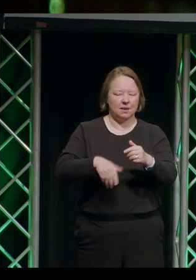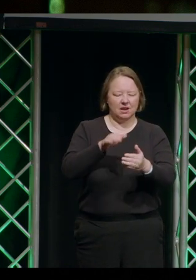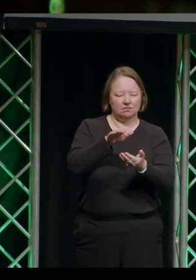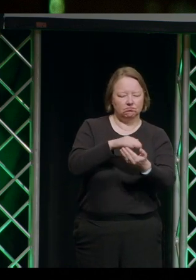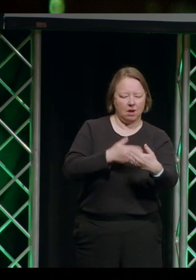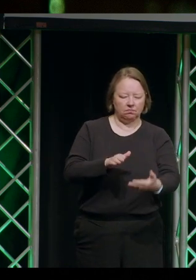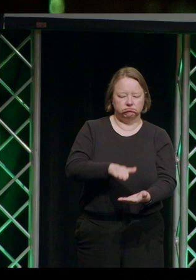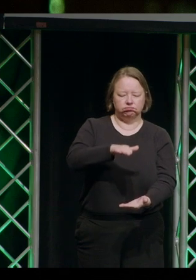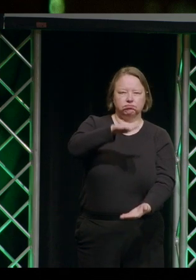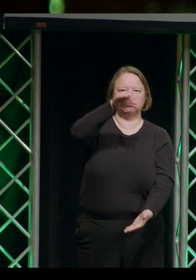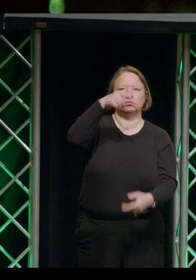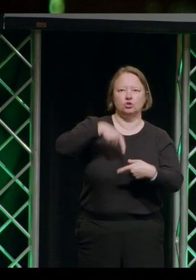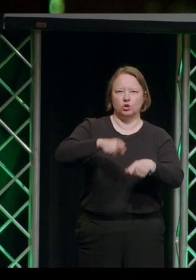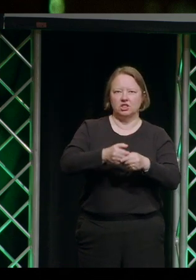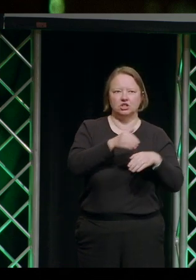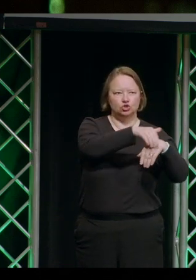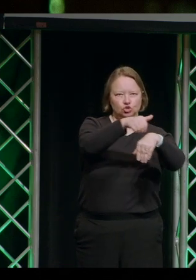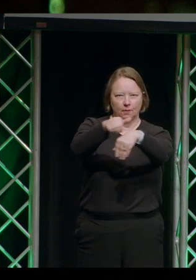shipment.